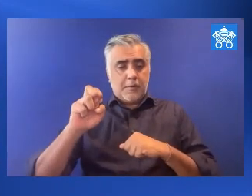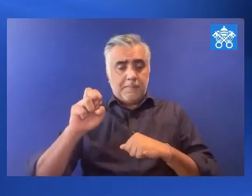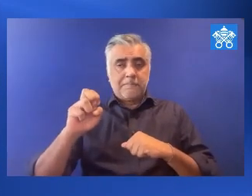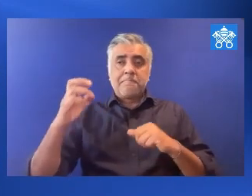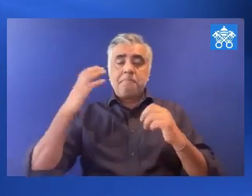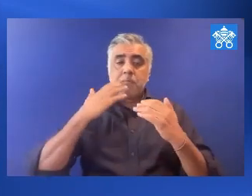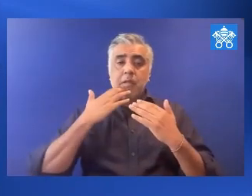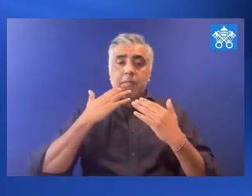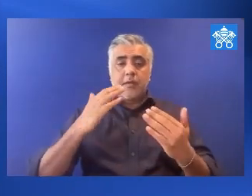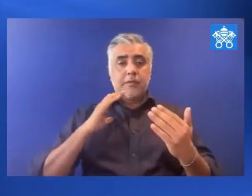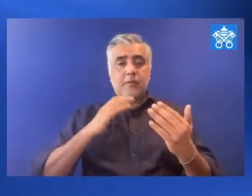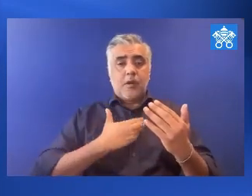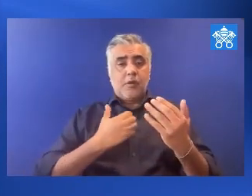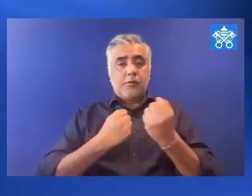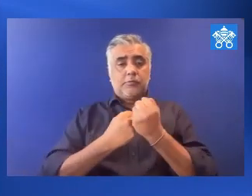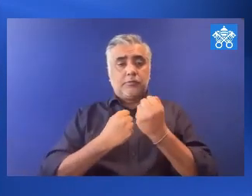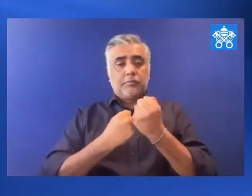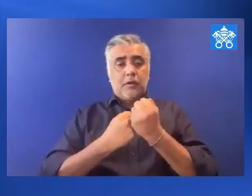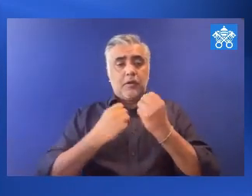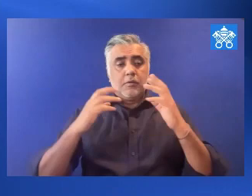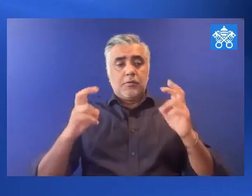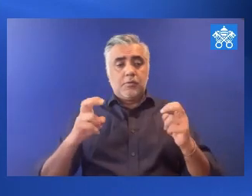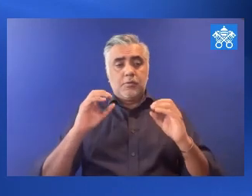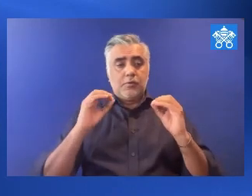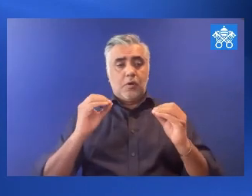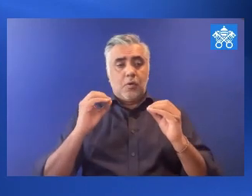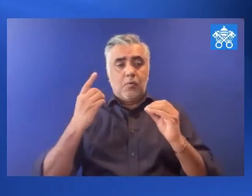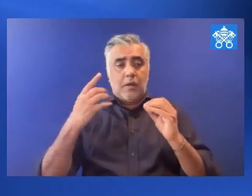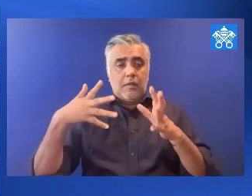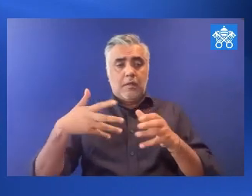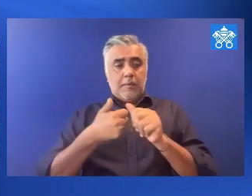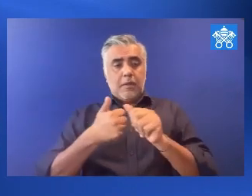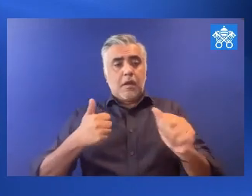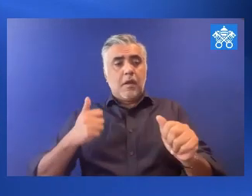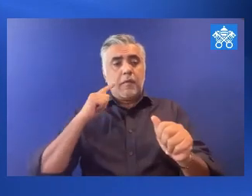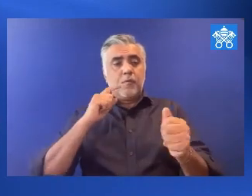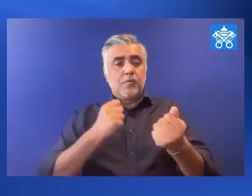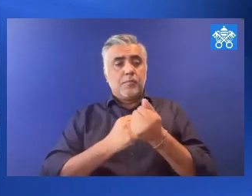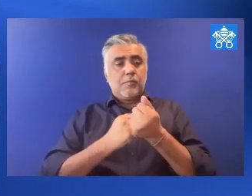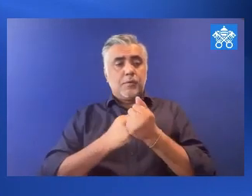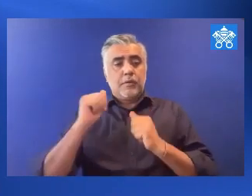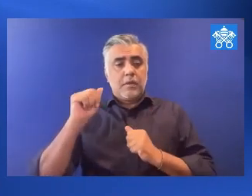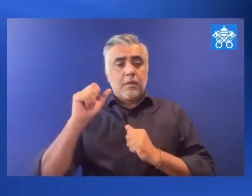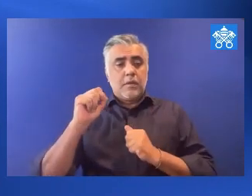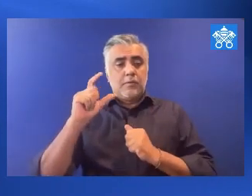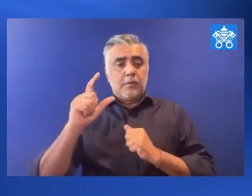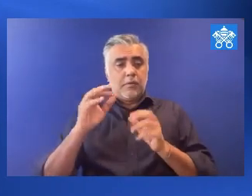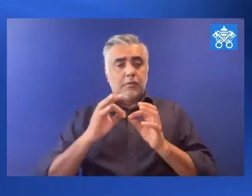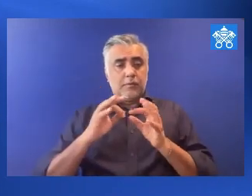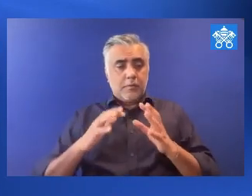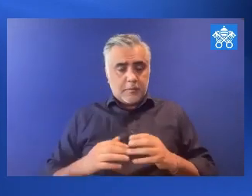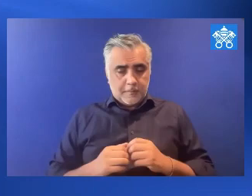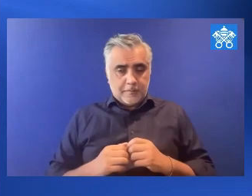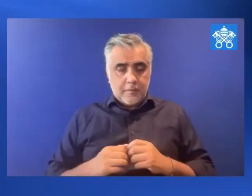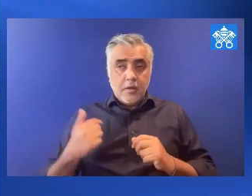Vatican. I'm Father Paul Samasumo, and I'll be providing you with the English language commentary for today's General